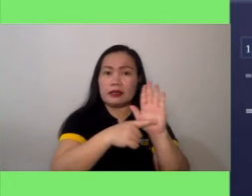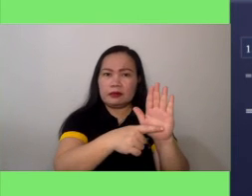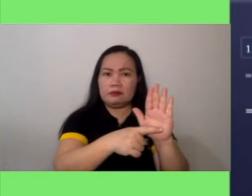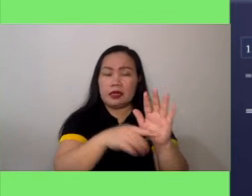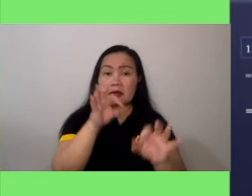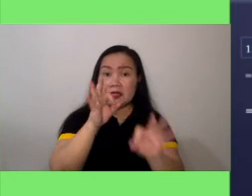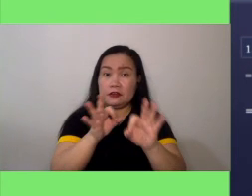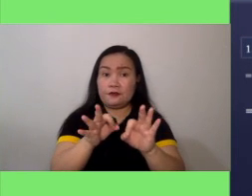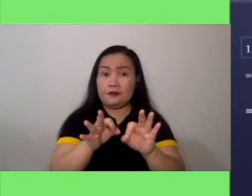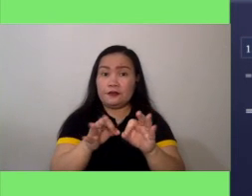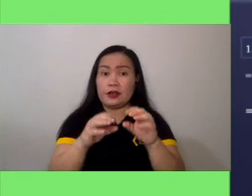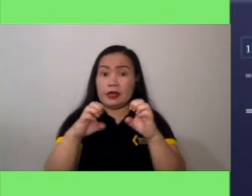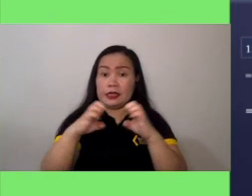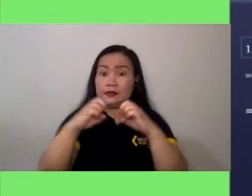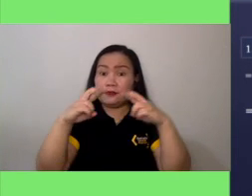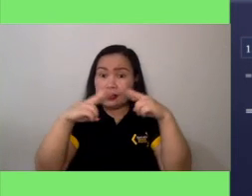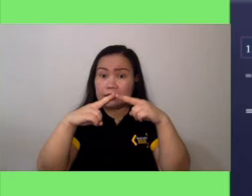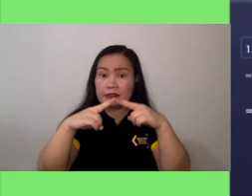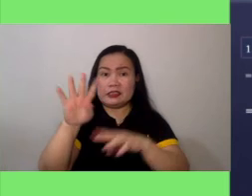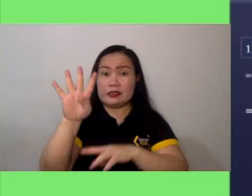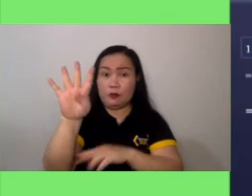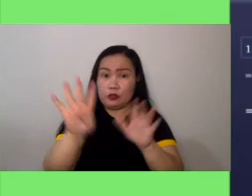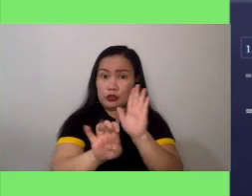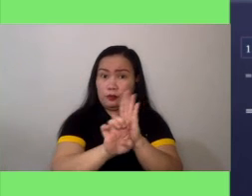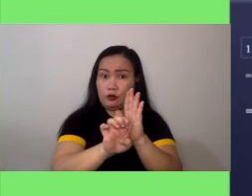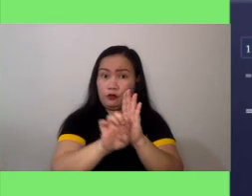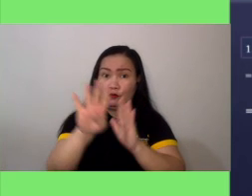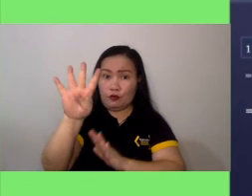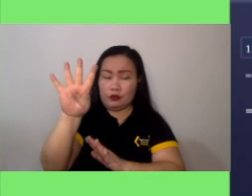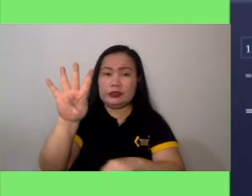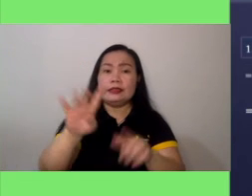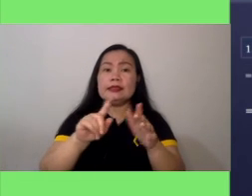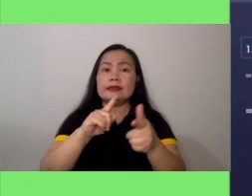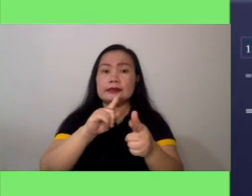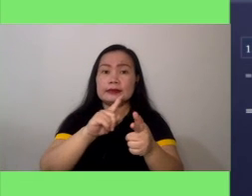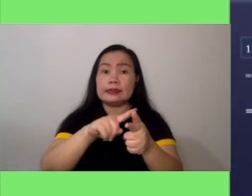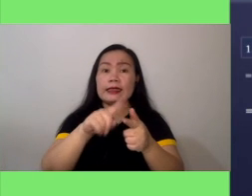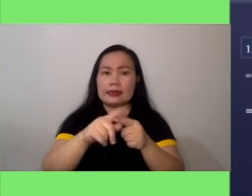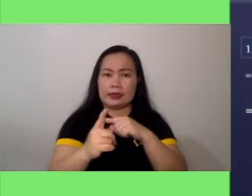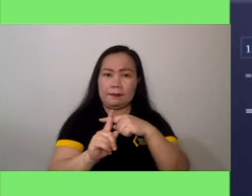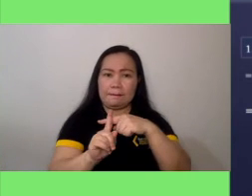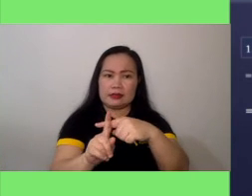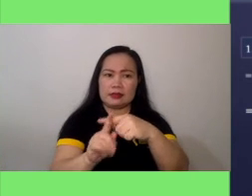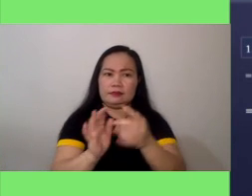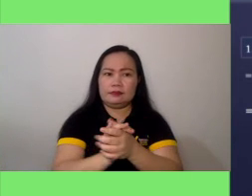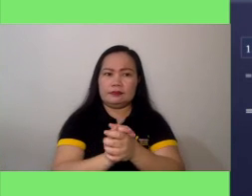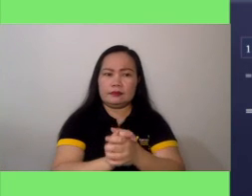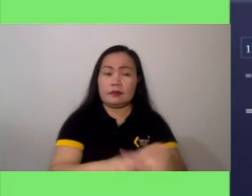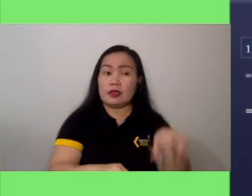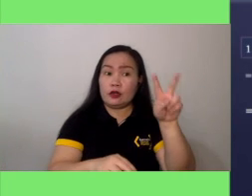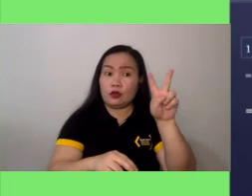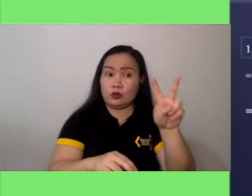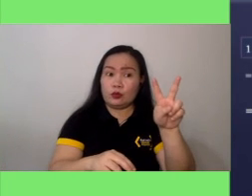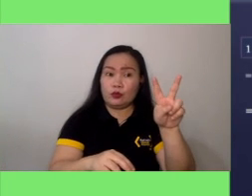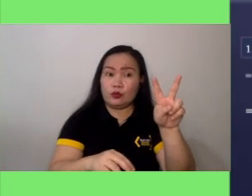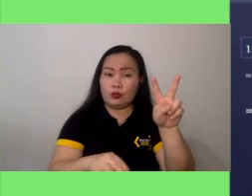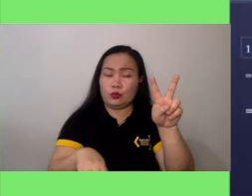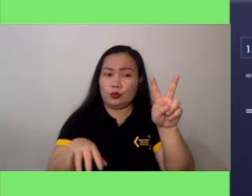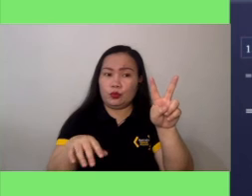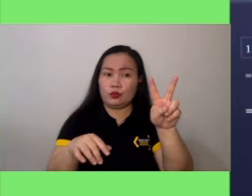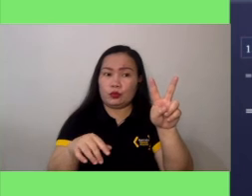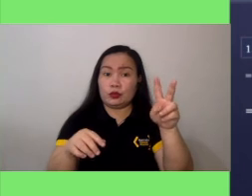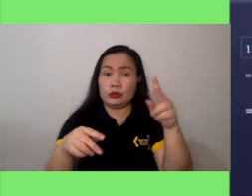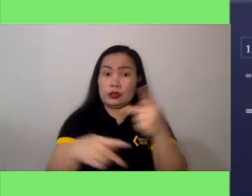Kung halimbawa 4 ito, positive yan kasi even. Okay? So, I have